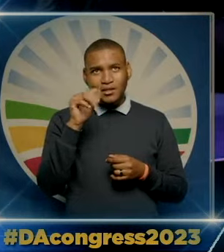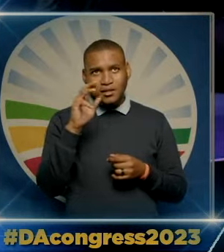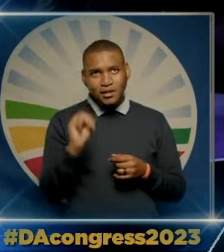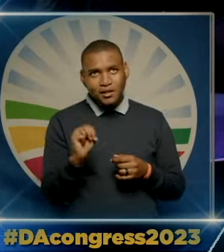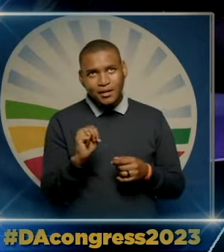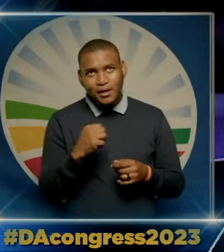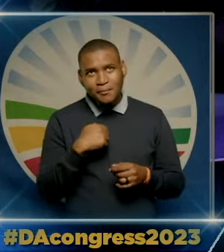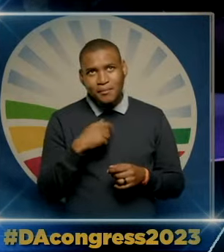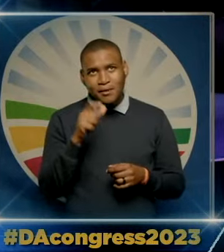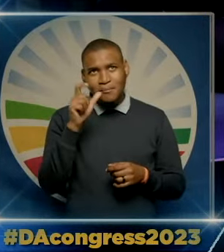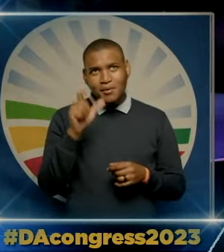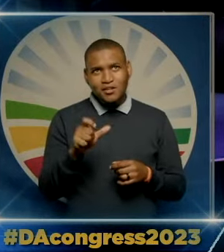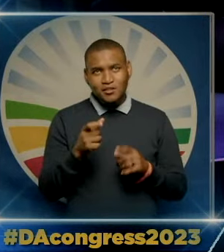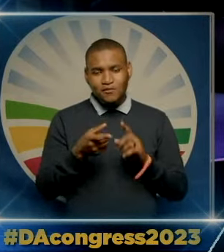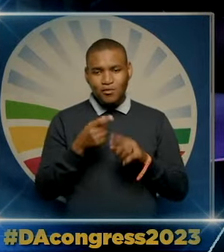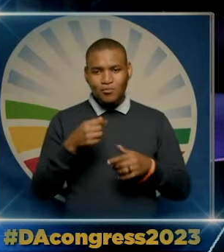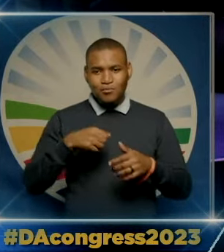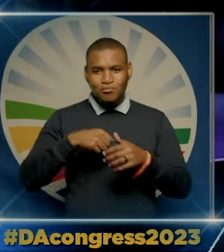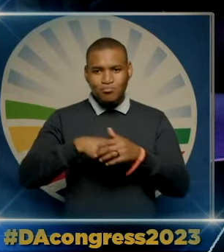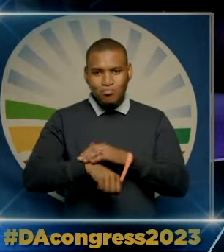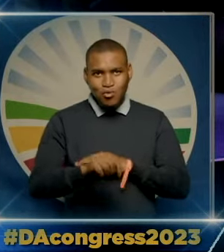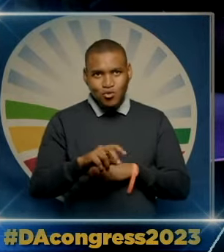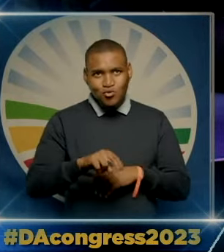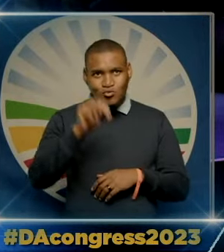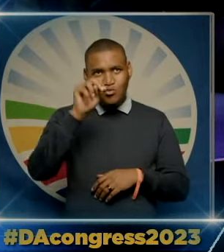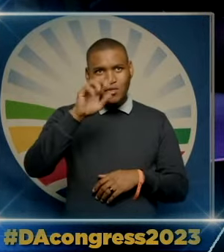iemand wat in die Noord-Kaap groot geword het.